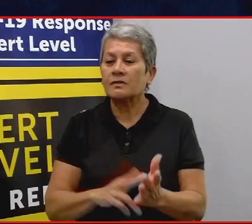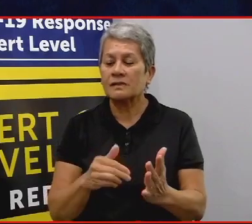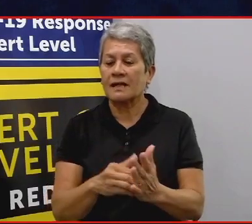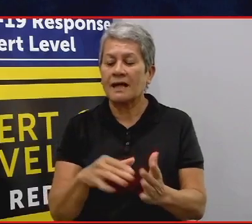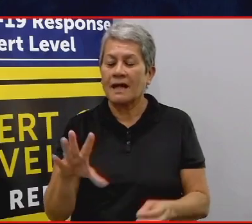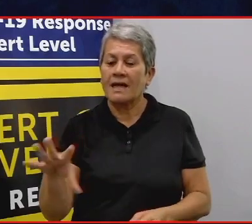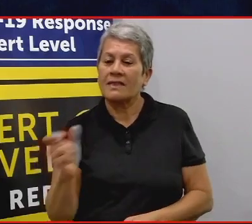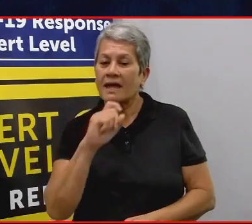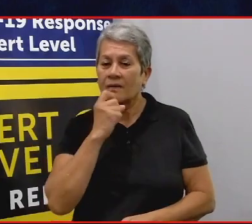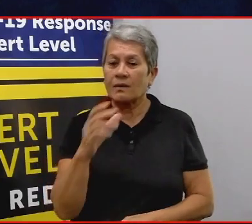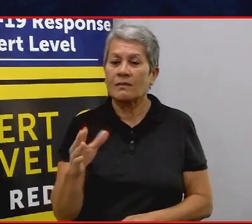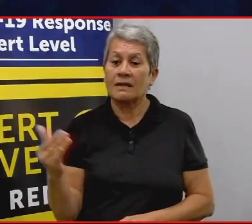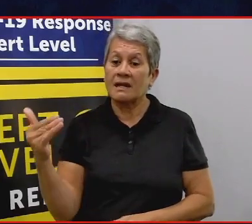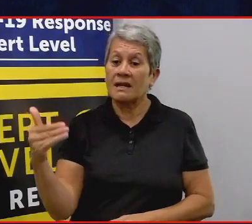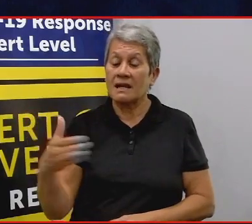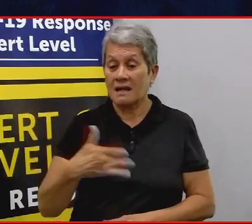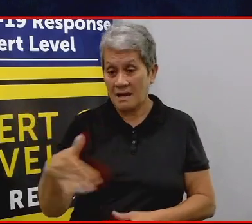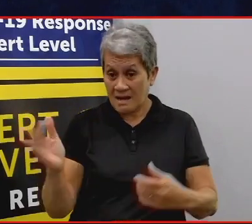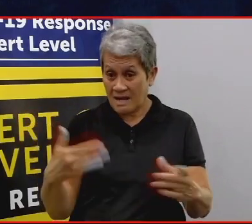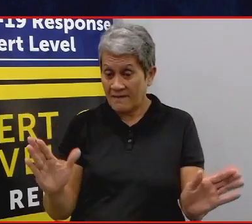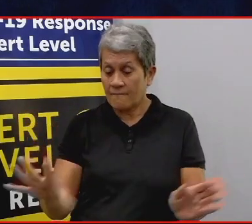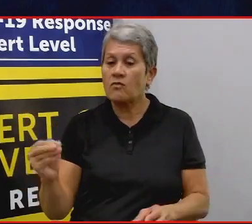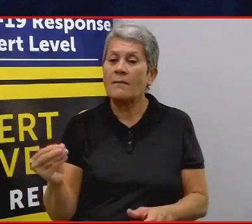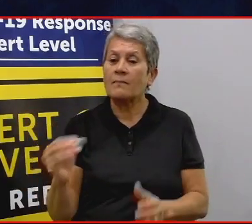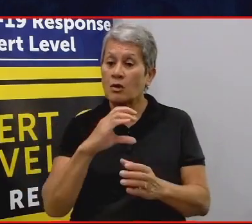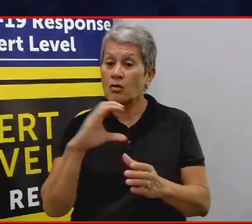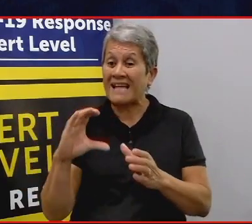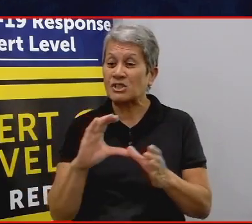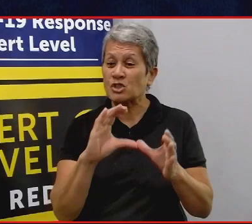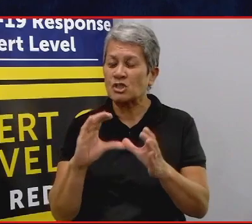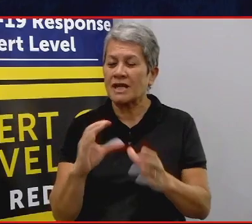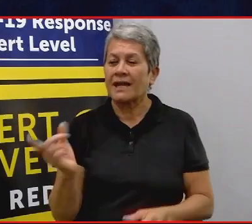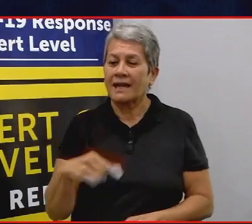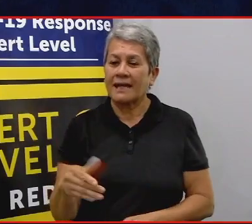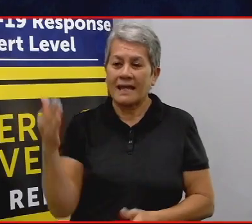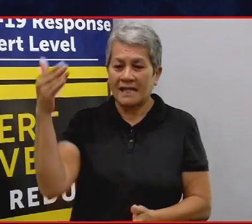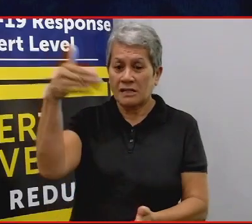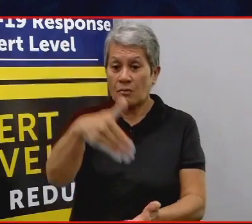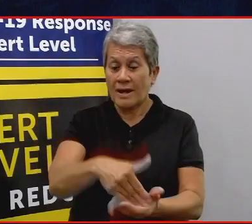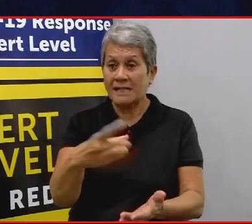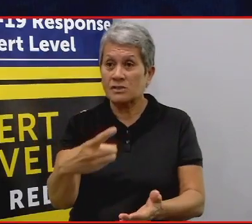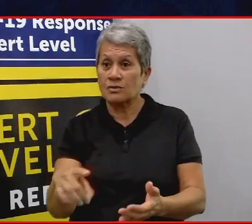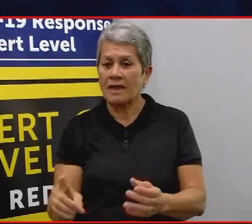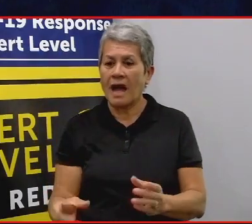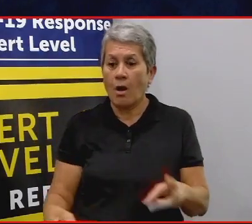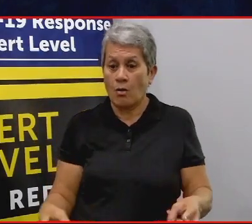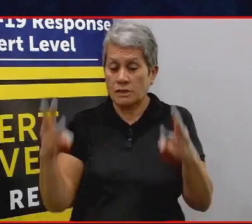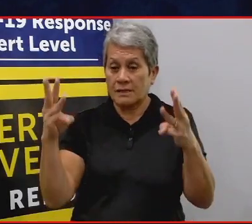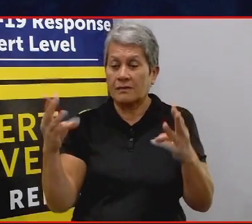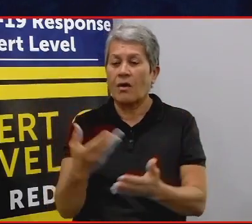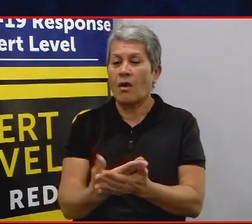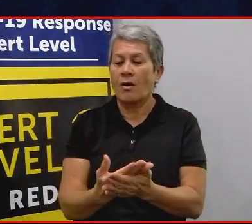heading directly to the Edgewater Resort on arrival in Rarotonga, where they will undergo at least 7 days of managed